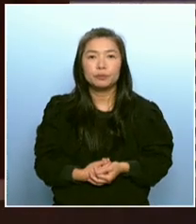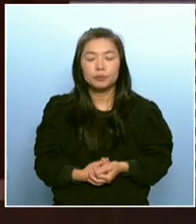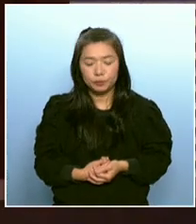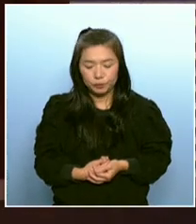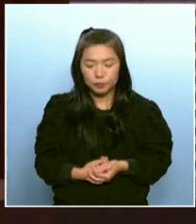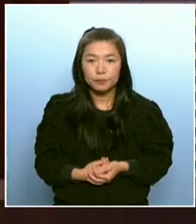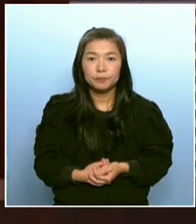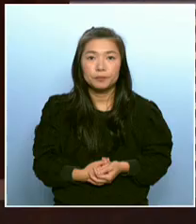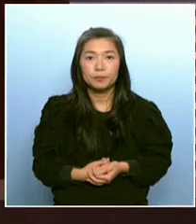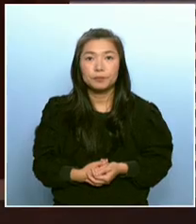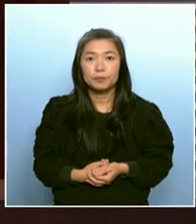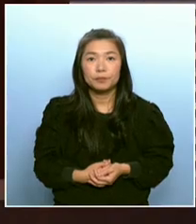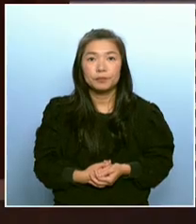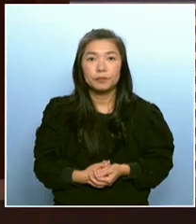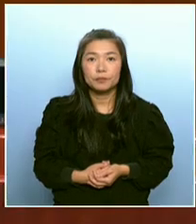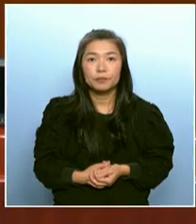other social service units.